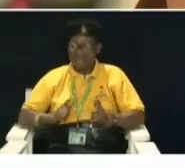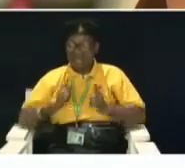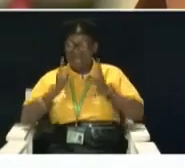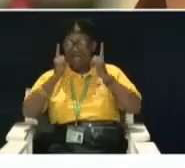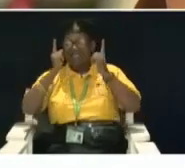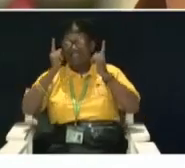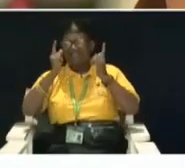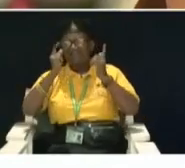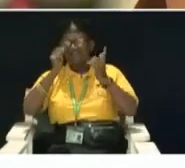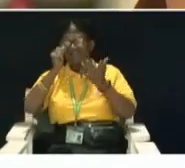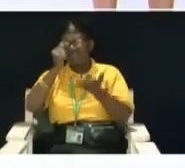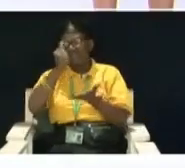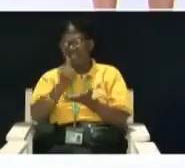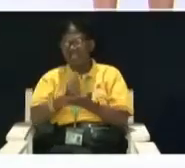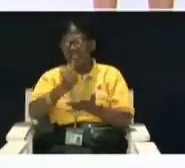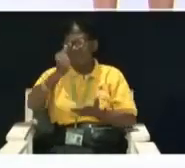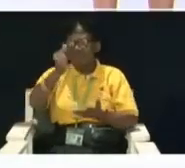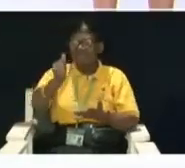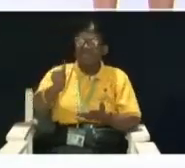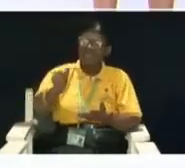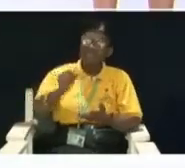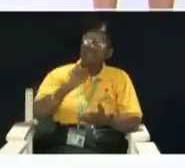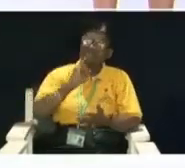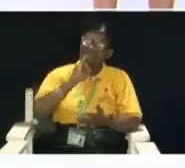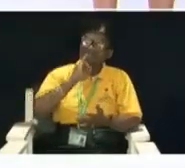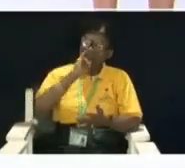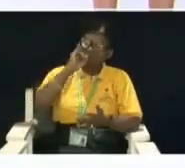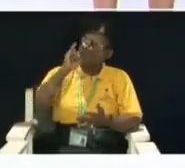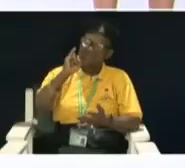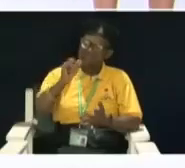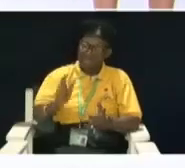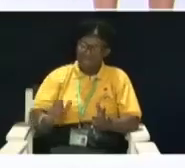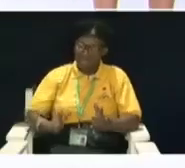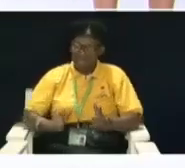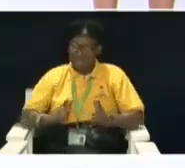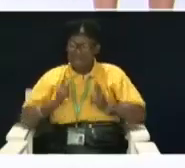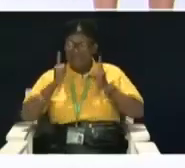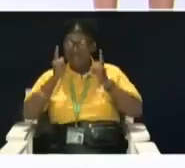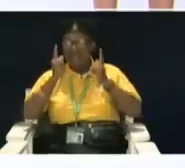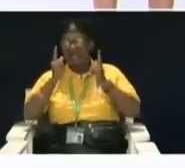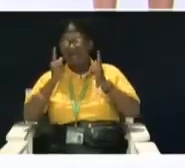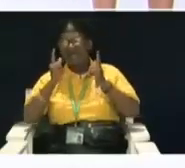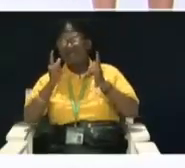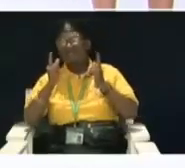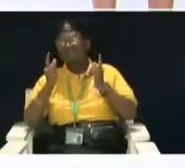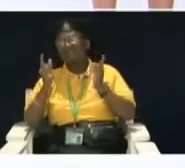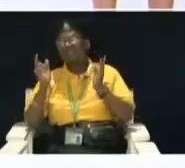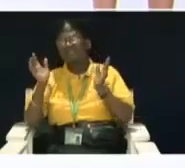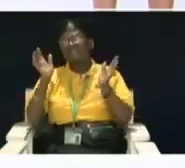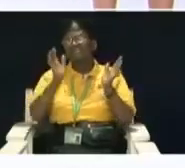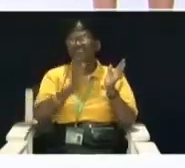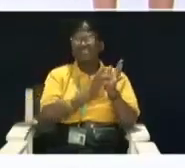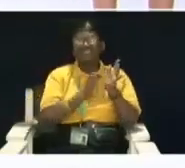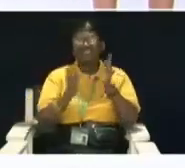amen. He's alive, amen, he's alive.